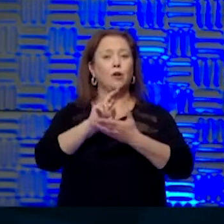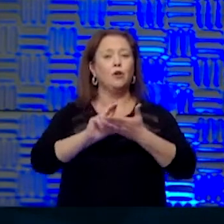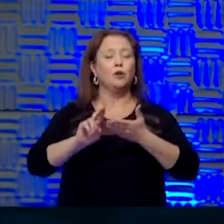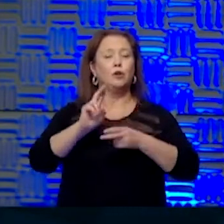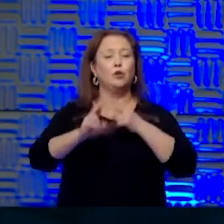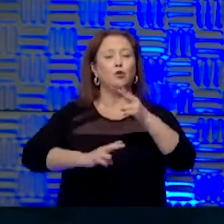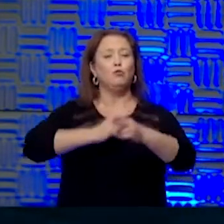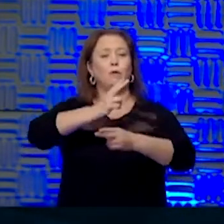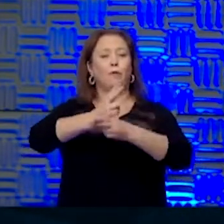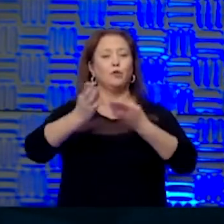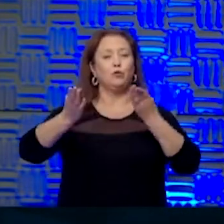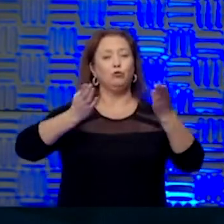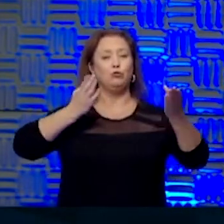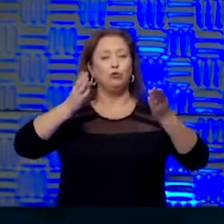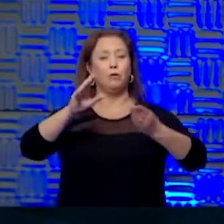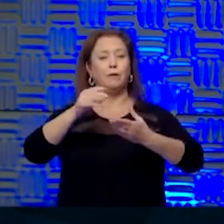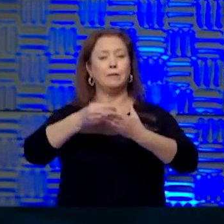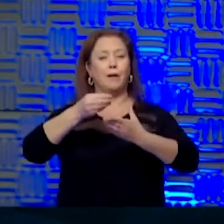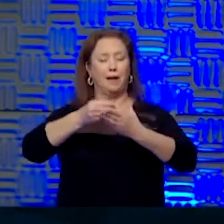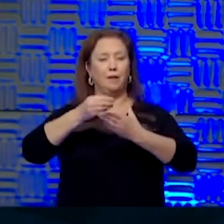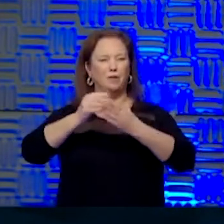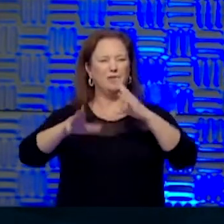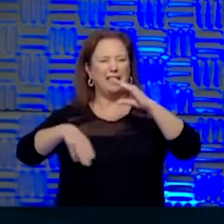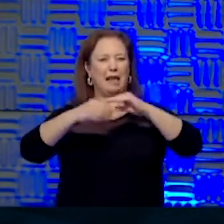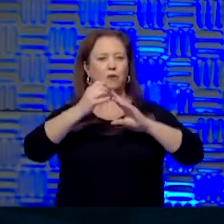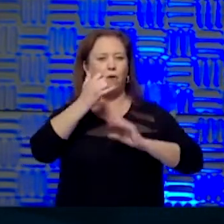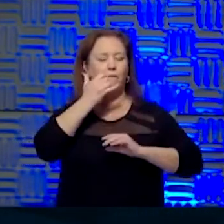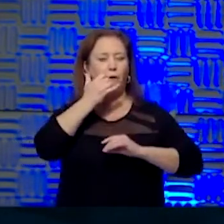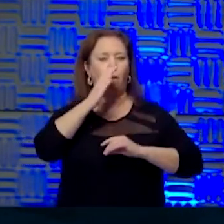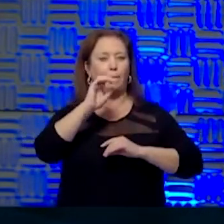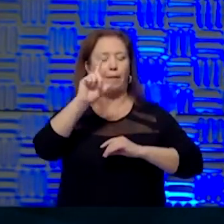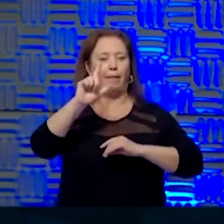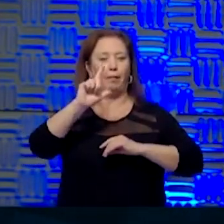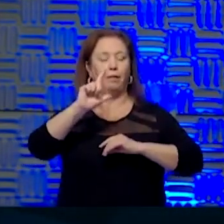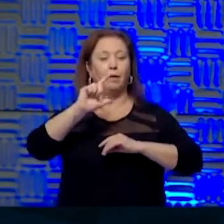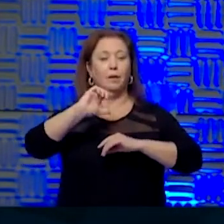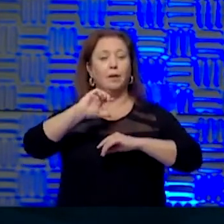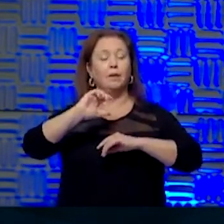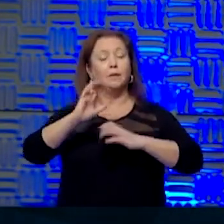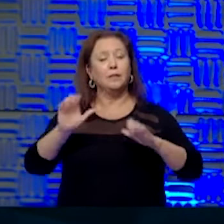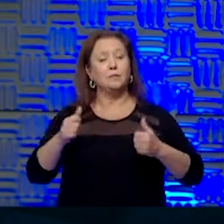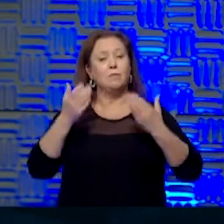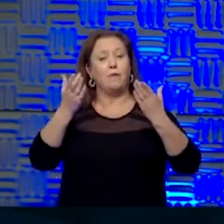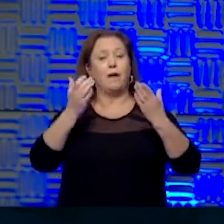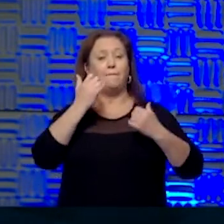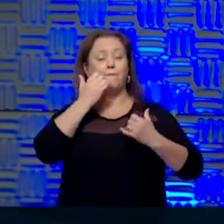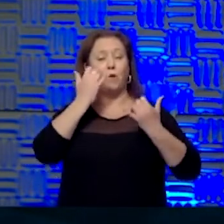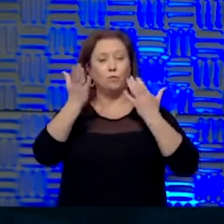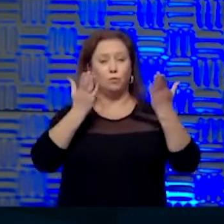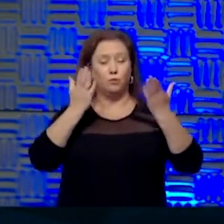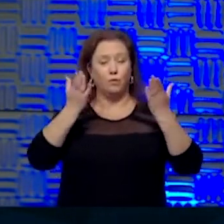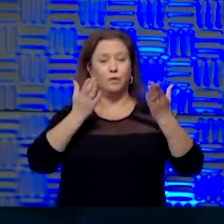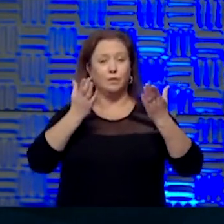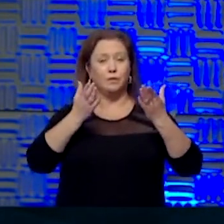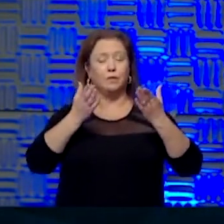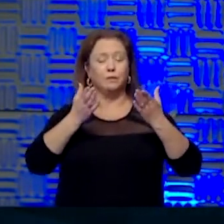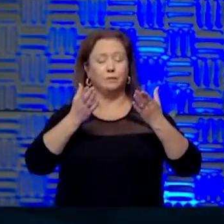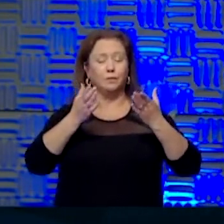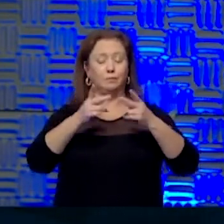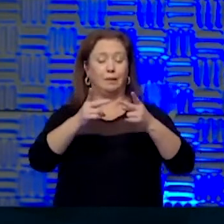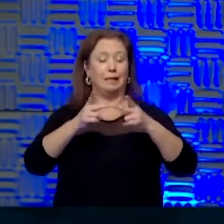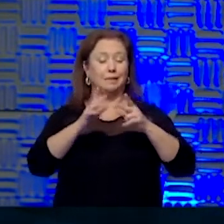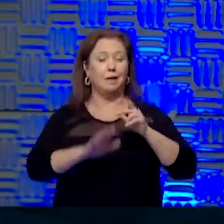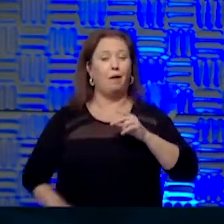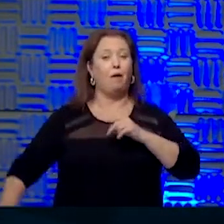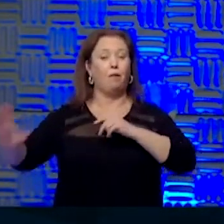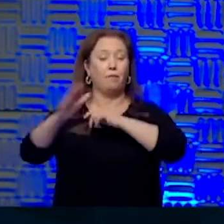Fund, which we pay on our telephone bill, designed to initially bring telephone services to places across the country, now